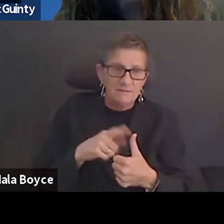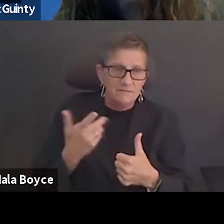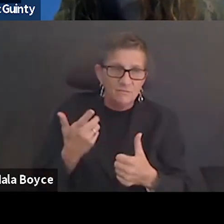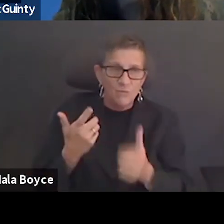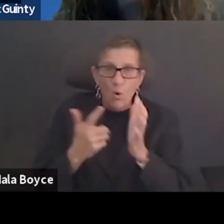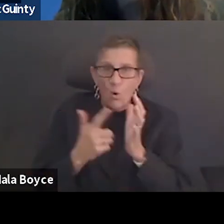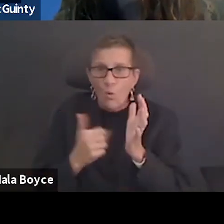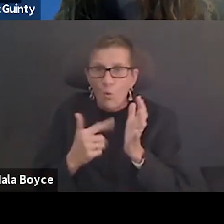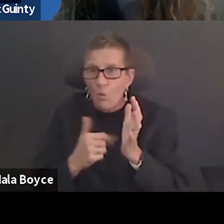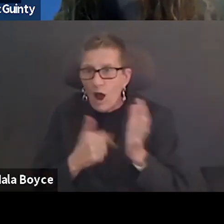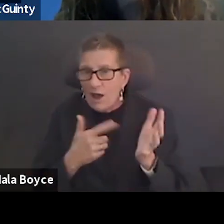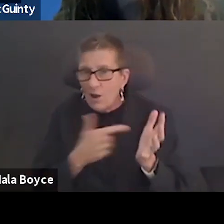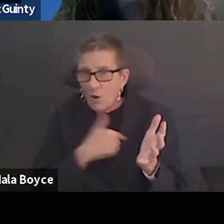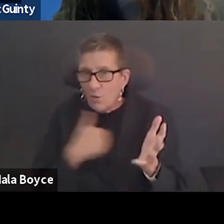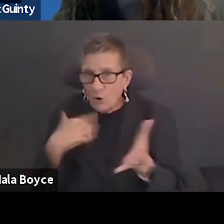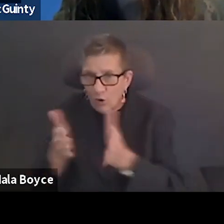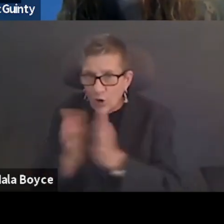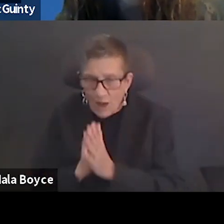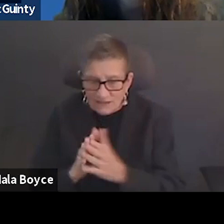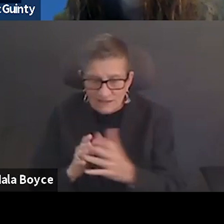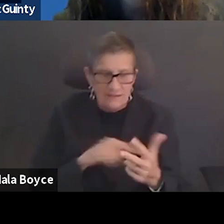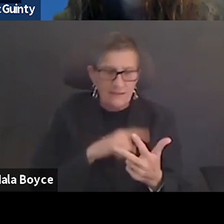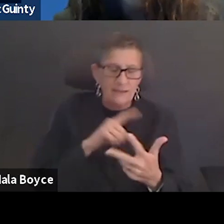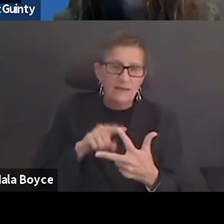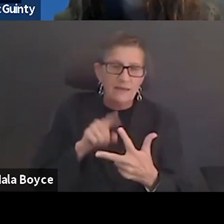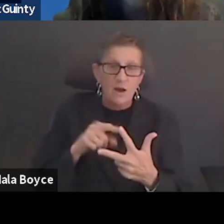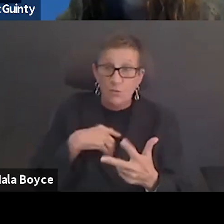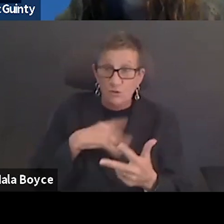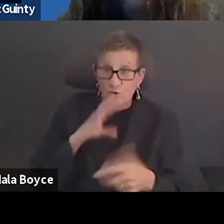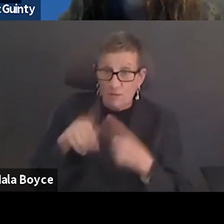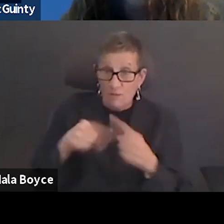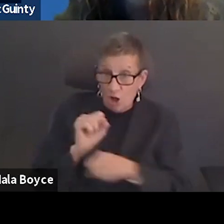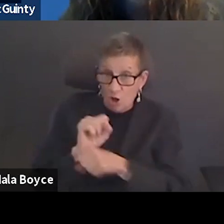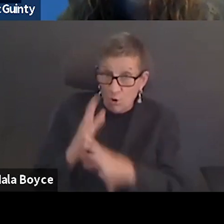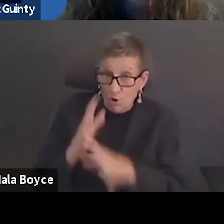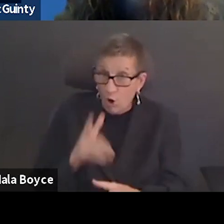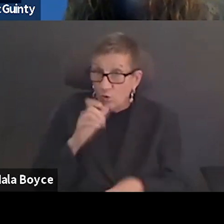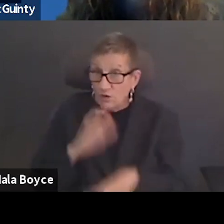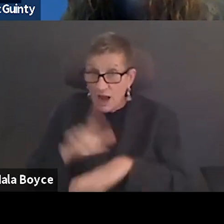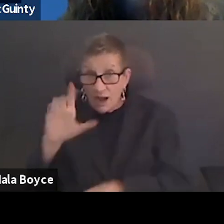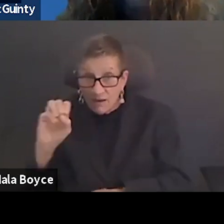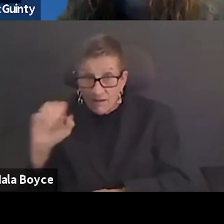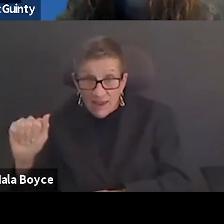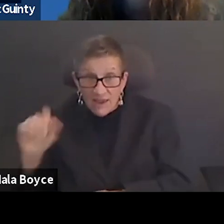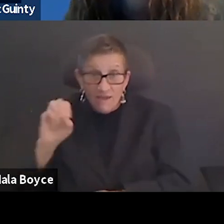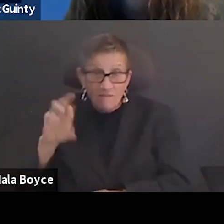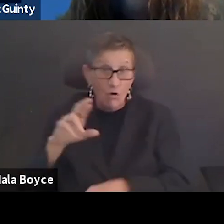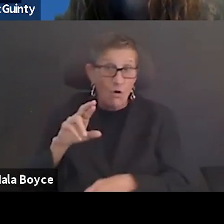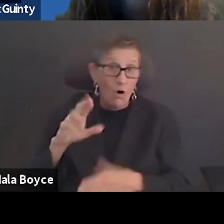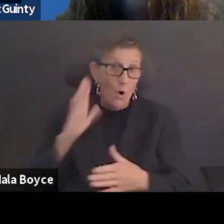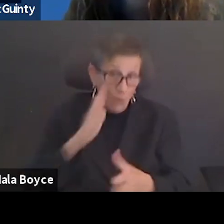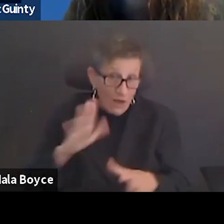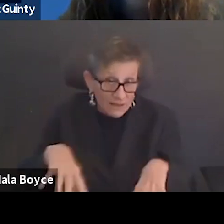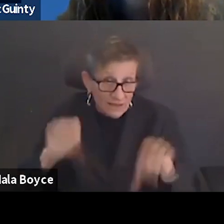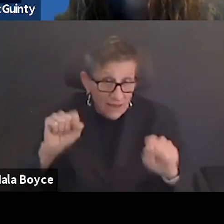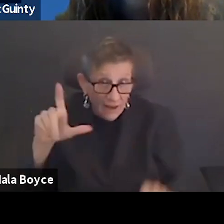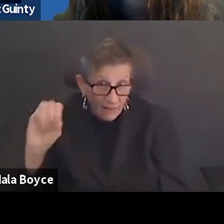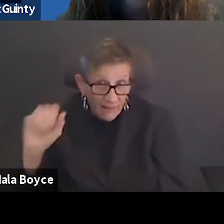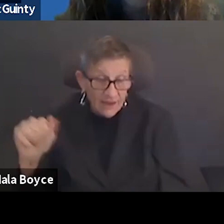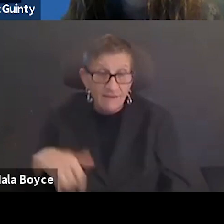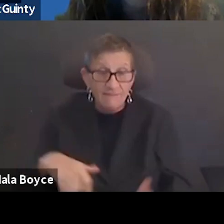being requested, whether or not we're talking about an employee who might be on leave or is taking leave, whether